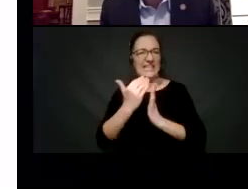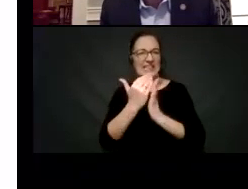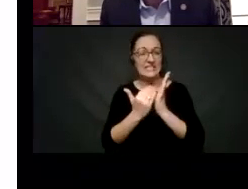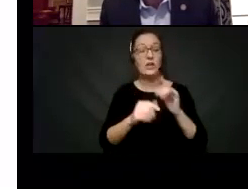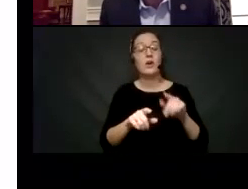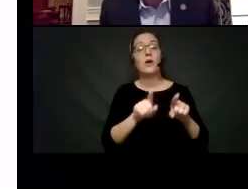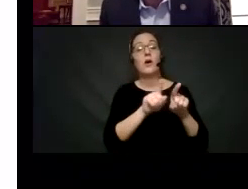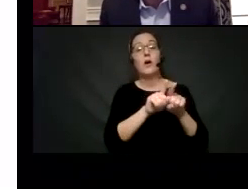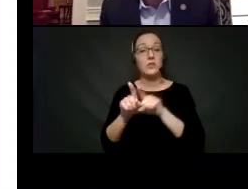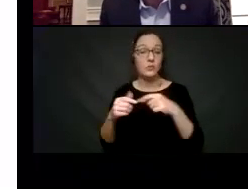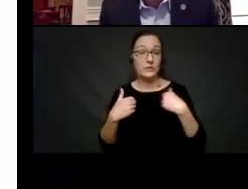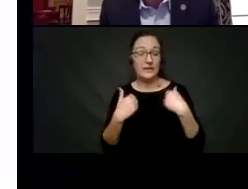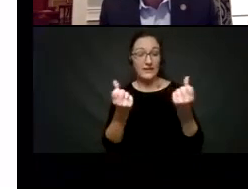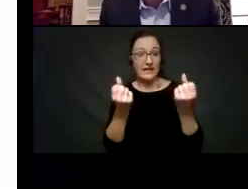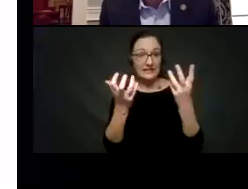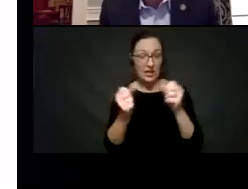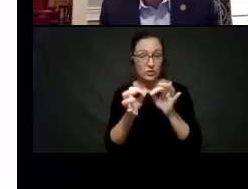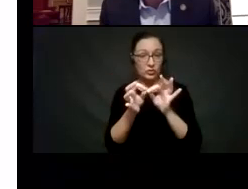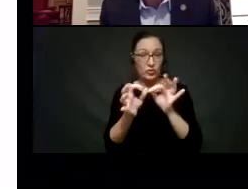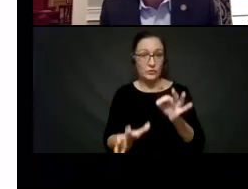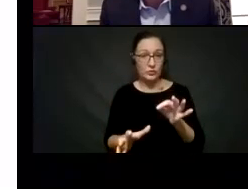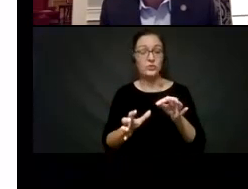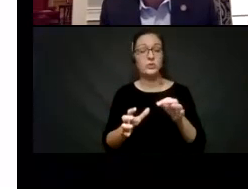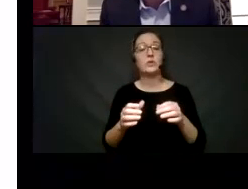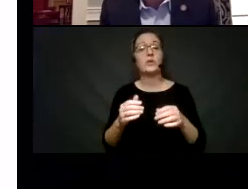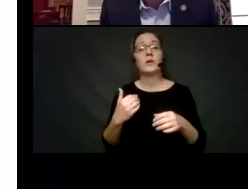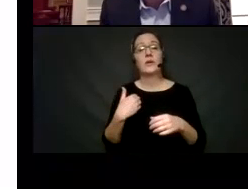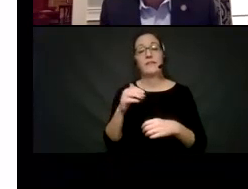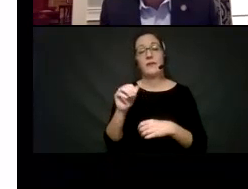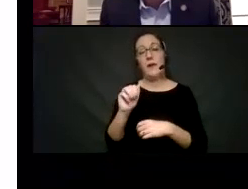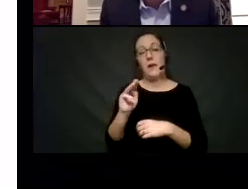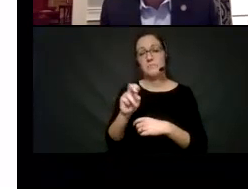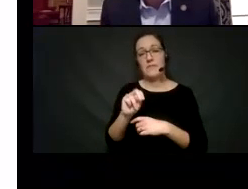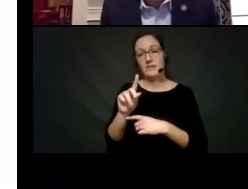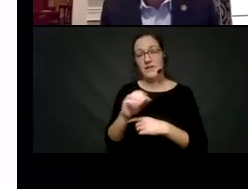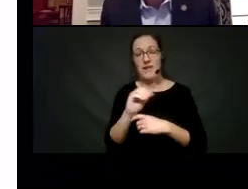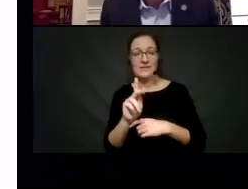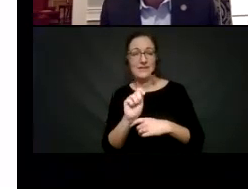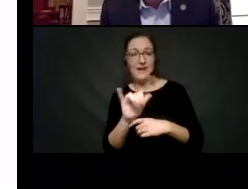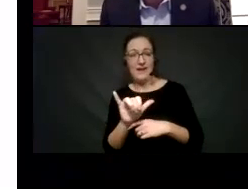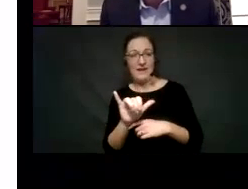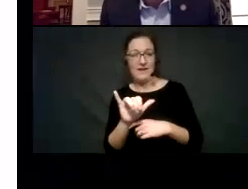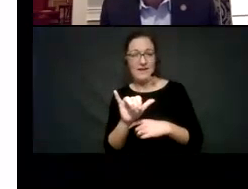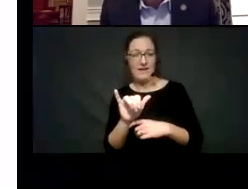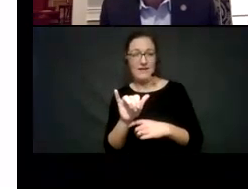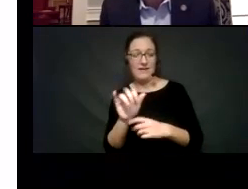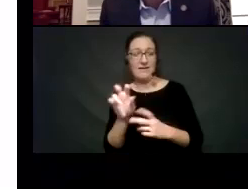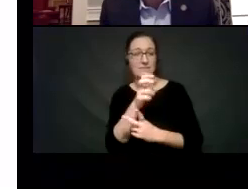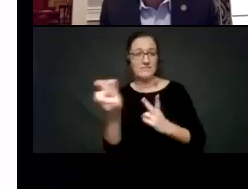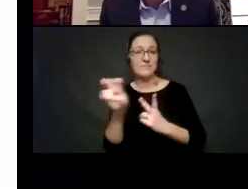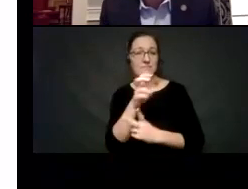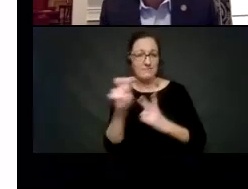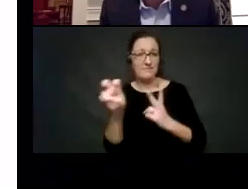do have ASL services. We do have Amanda and Kay on tonight for your